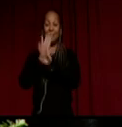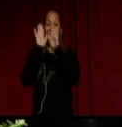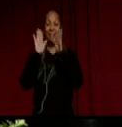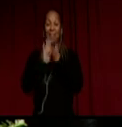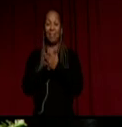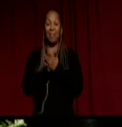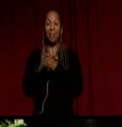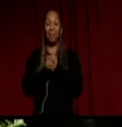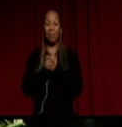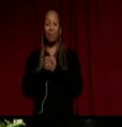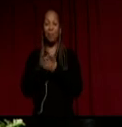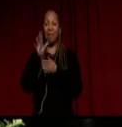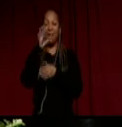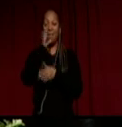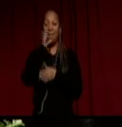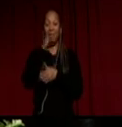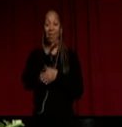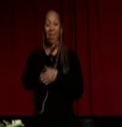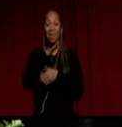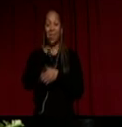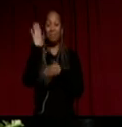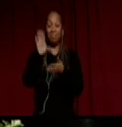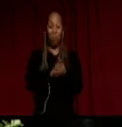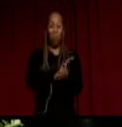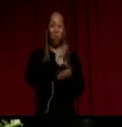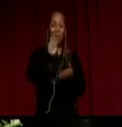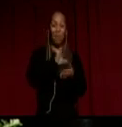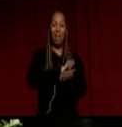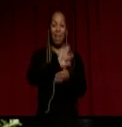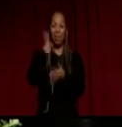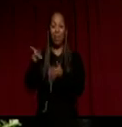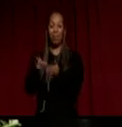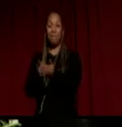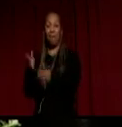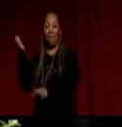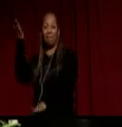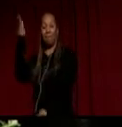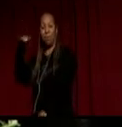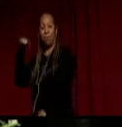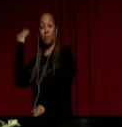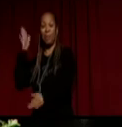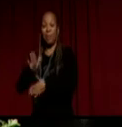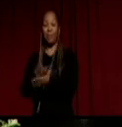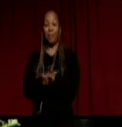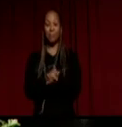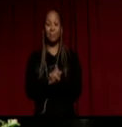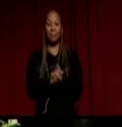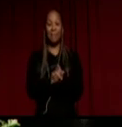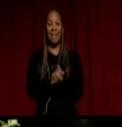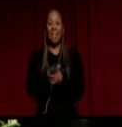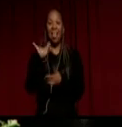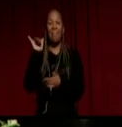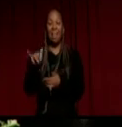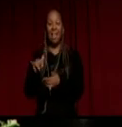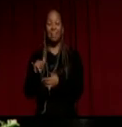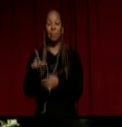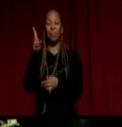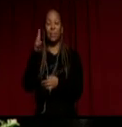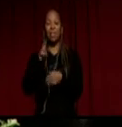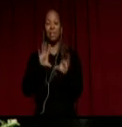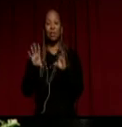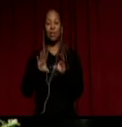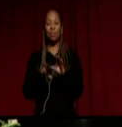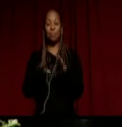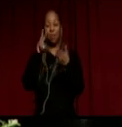had the ladies choir come out and they went back to the old time way. Yep. That's what we need to do. And we